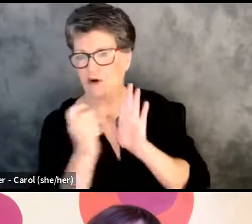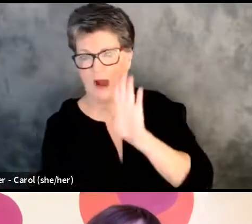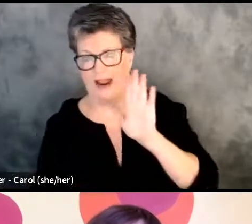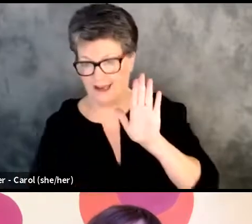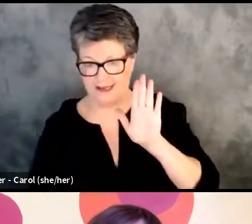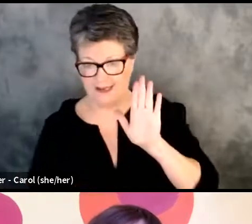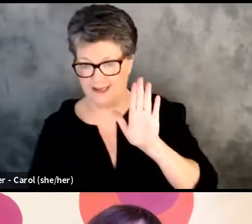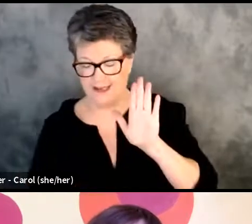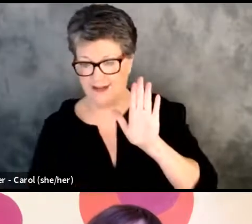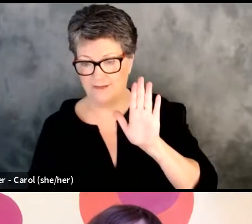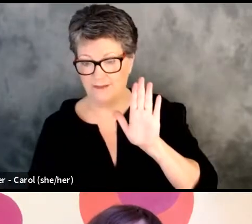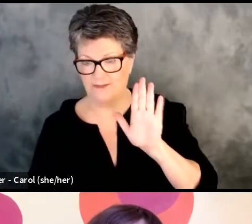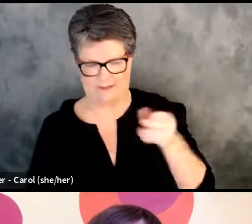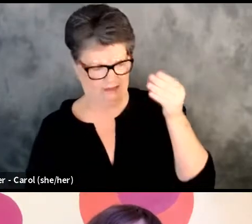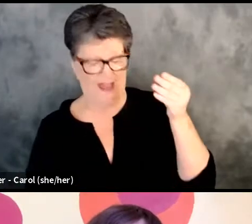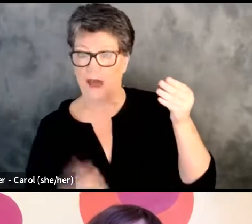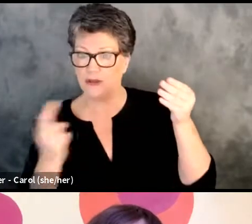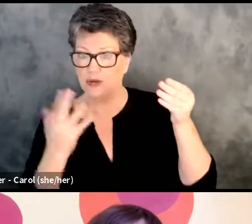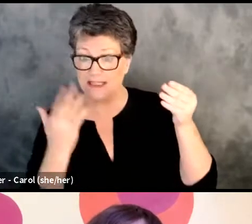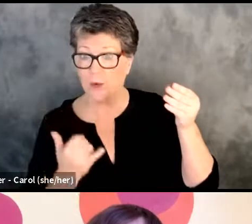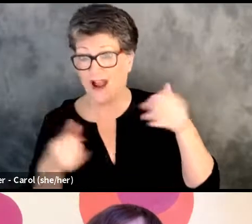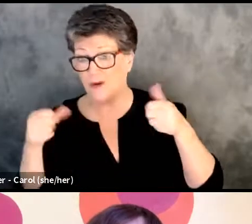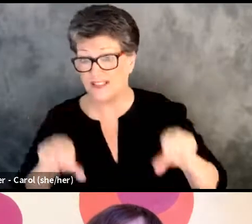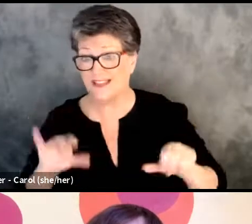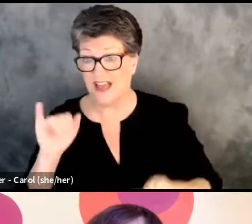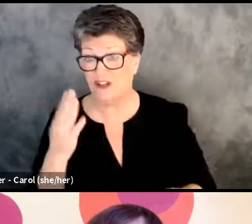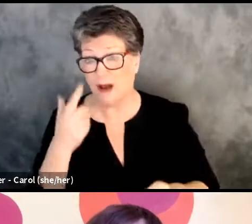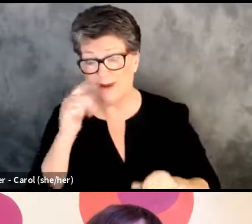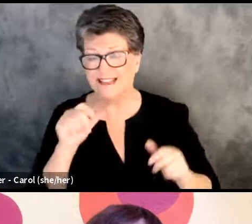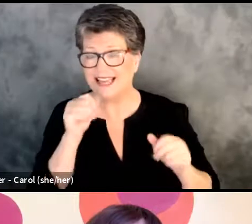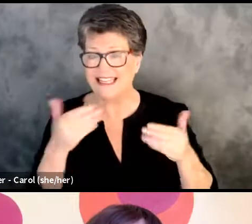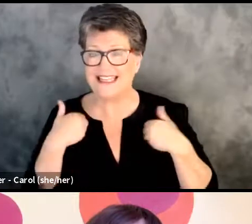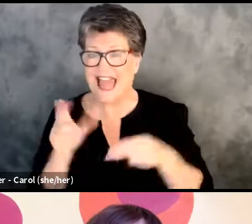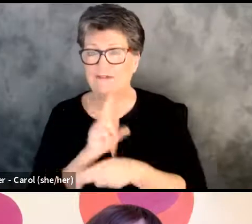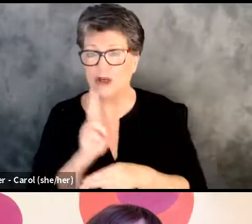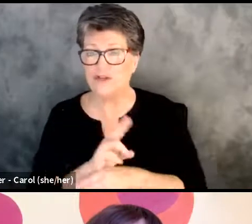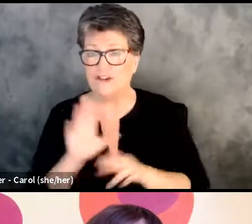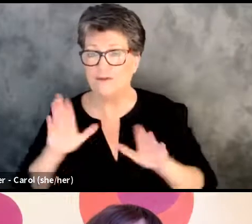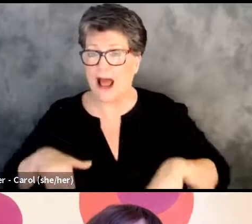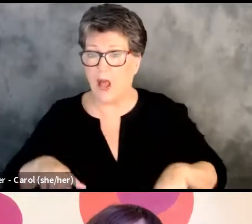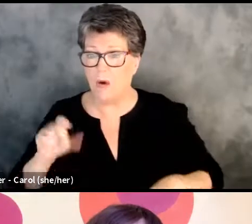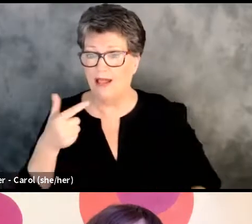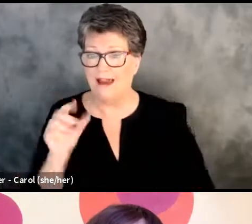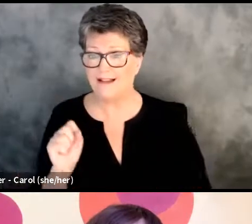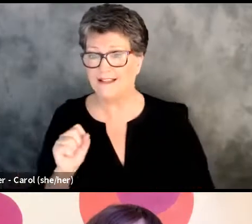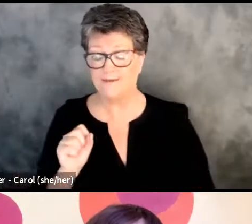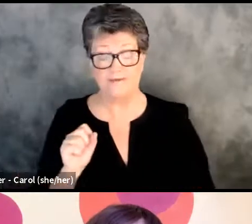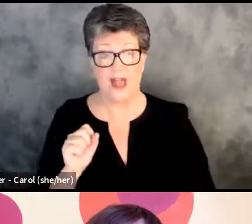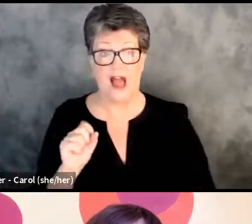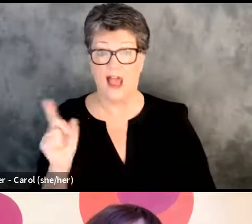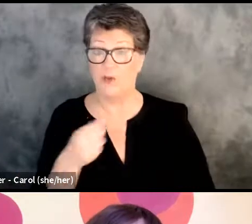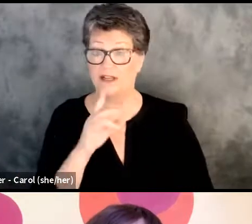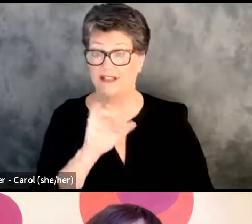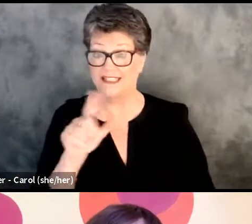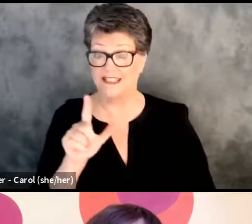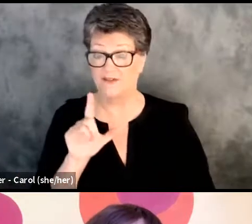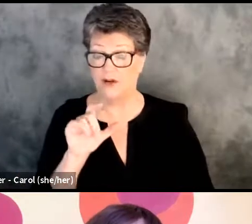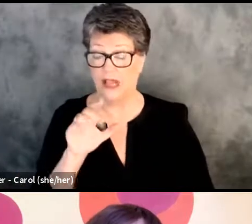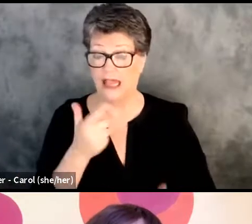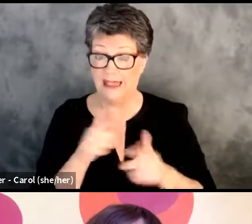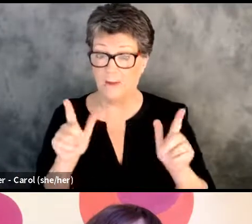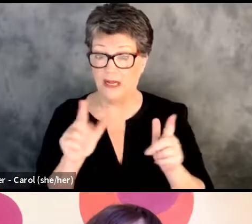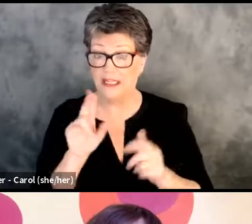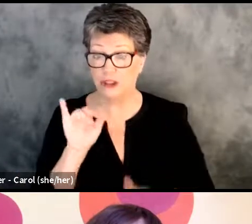down. And that was the reason I was denied the job. And I went to the American Civil Liberties Union, who I just spoke